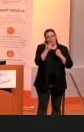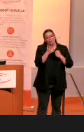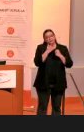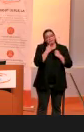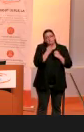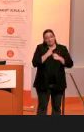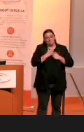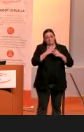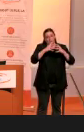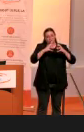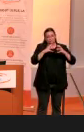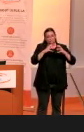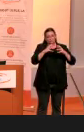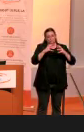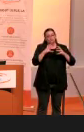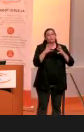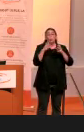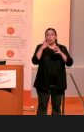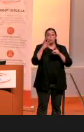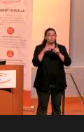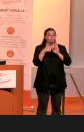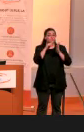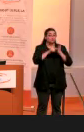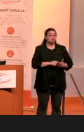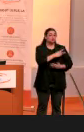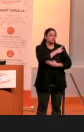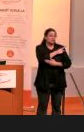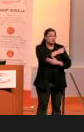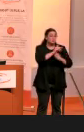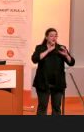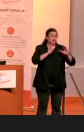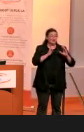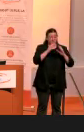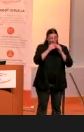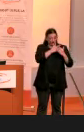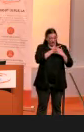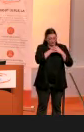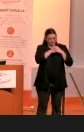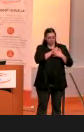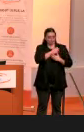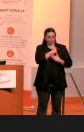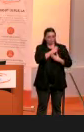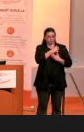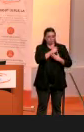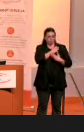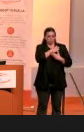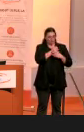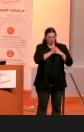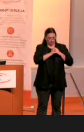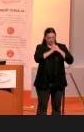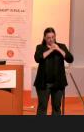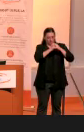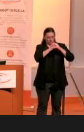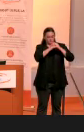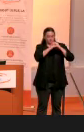at patients who had thickening or plaque of their arteries. And one of the things that I think was surprising to all of us